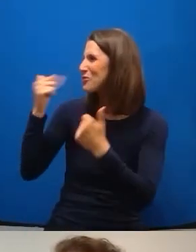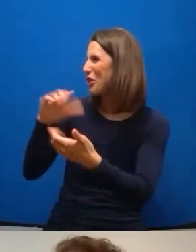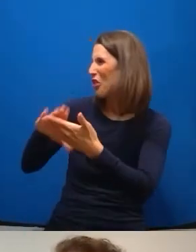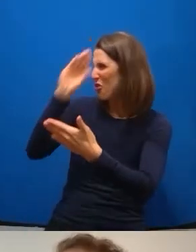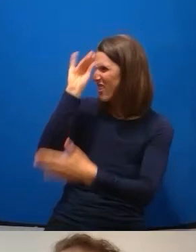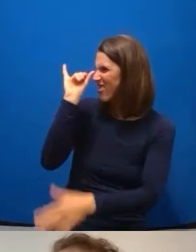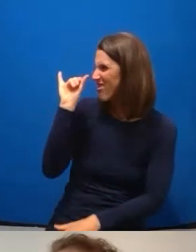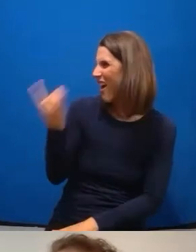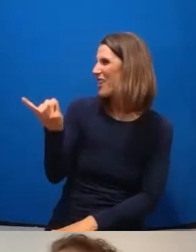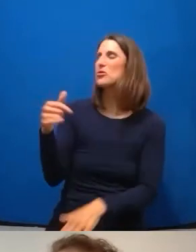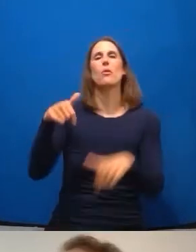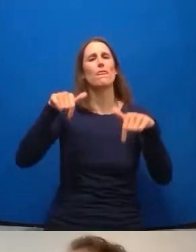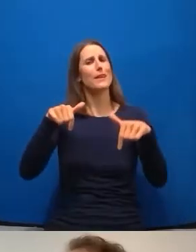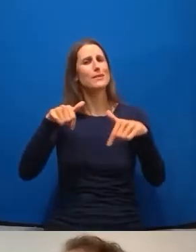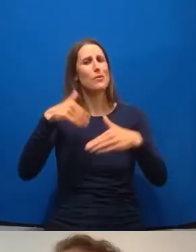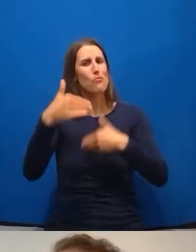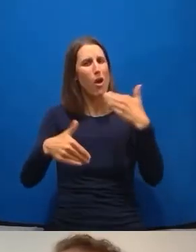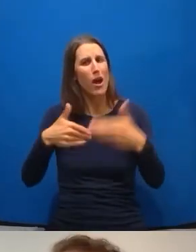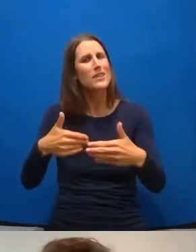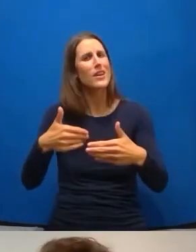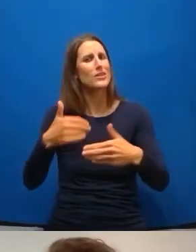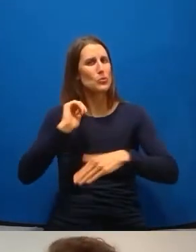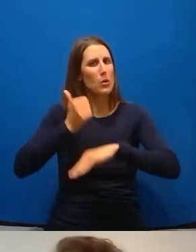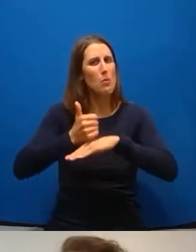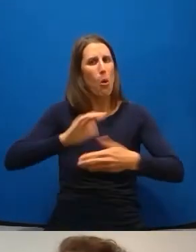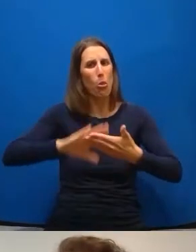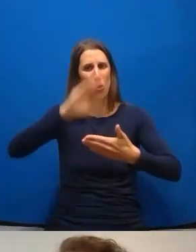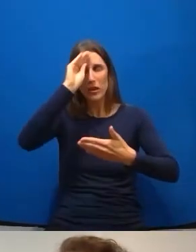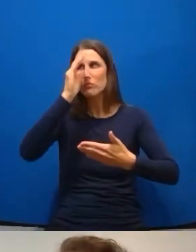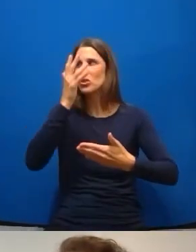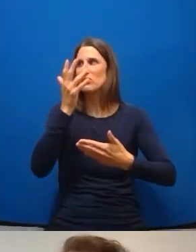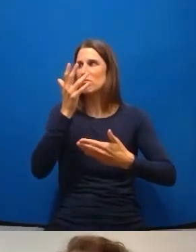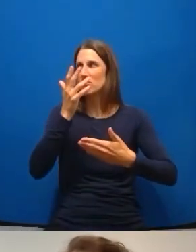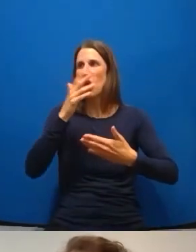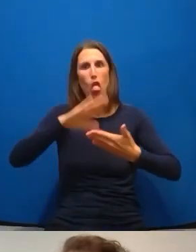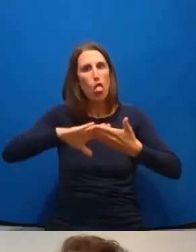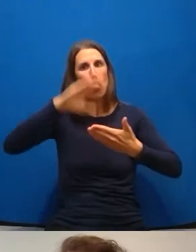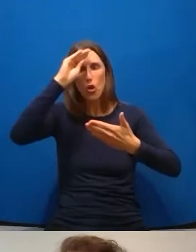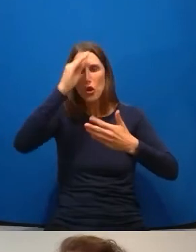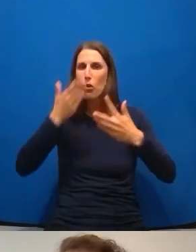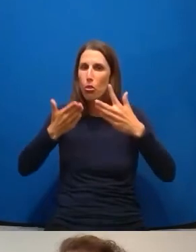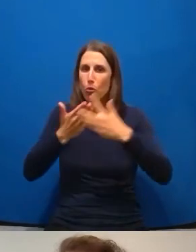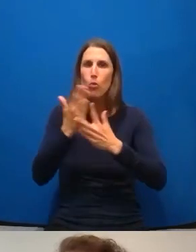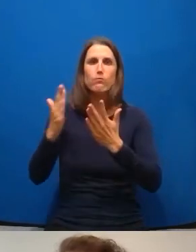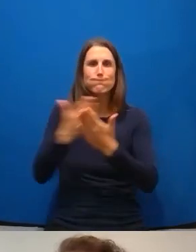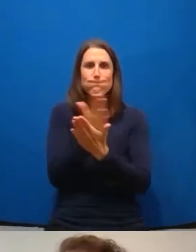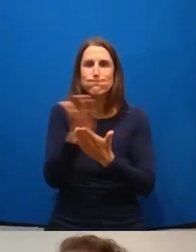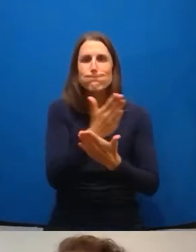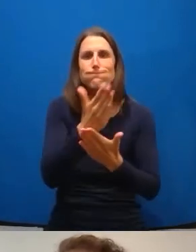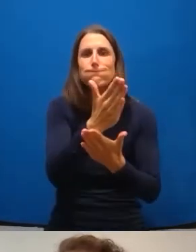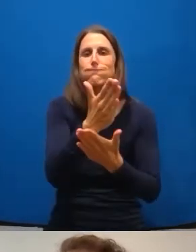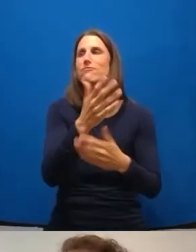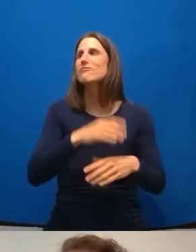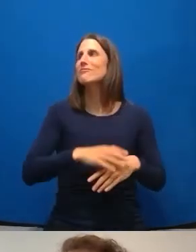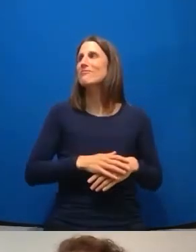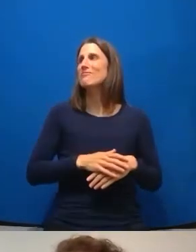we would have, which is so neat. It's so cool. And even some of the students have a lot of good skills. I mean, one of my students was using, again,